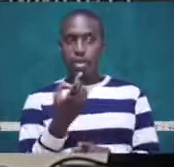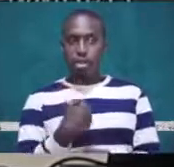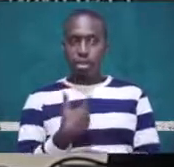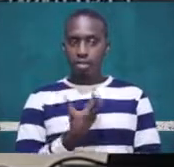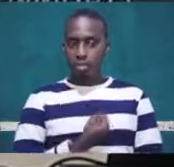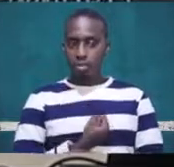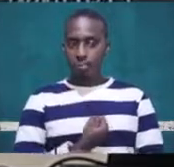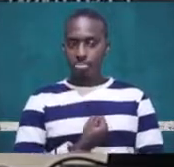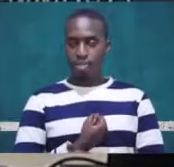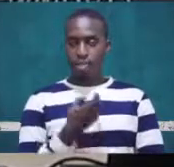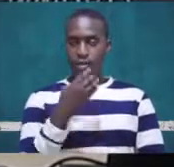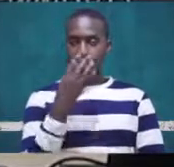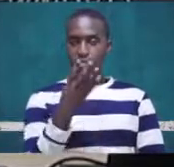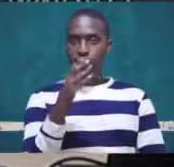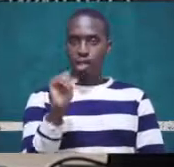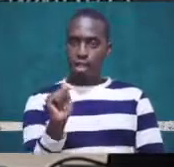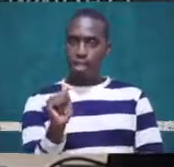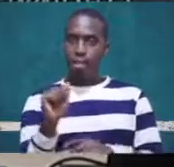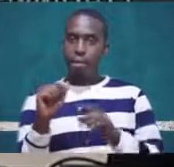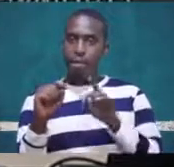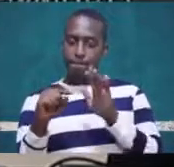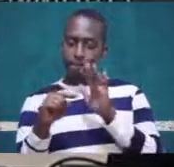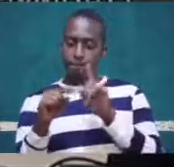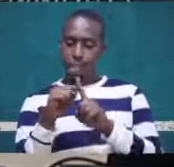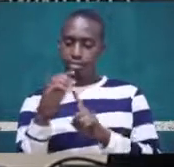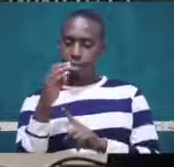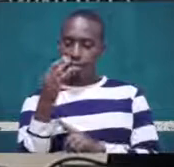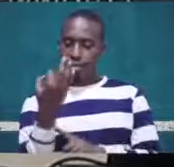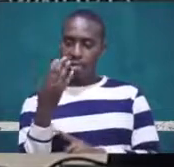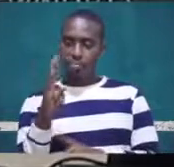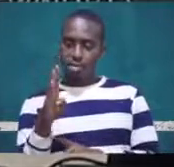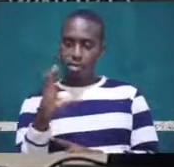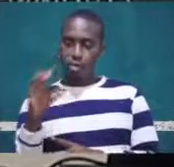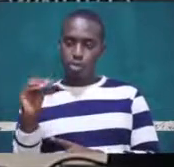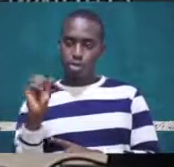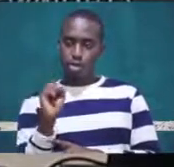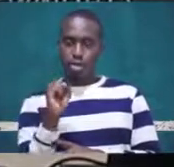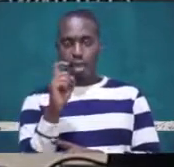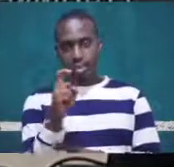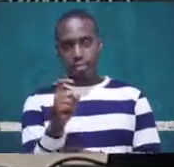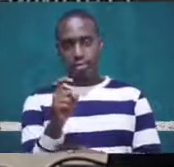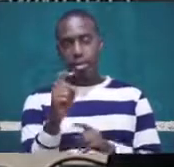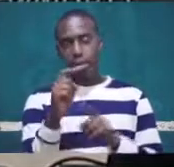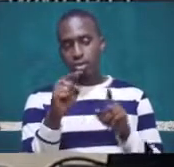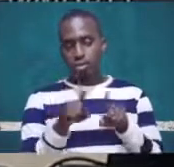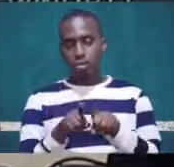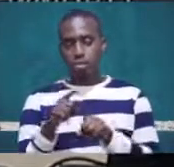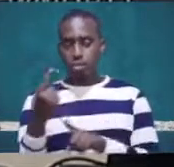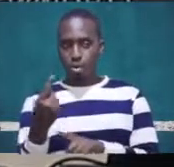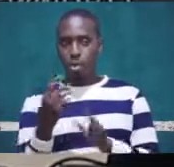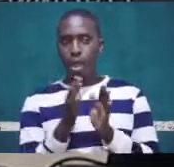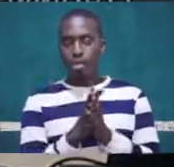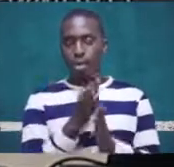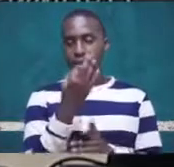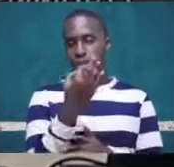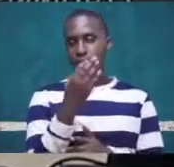having 4a plus 3b cosine, that is 1, and